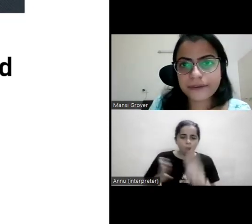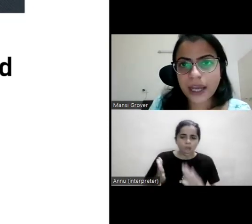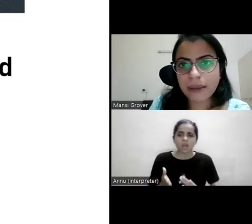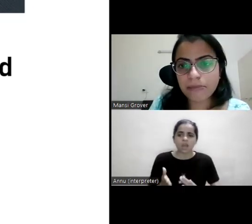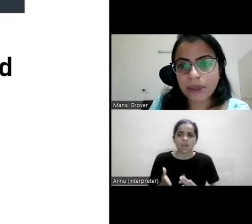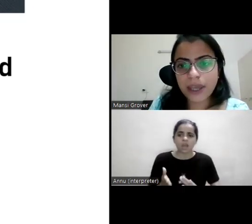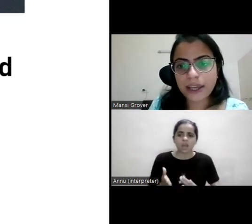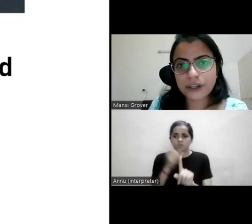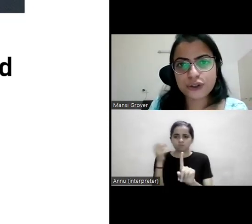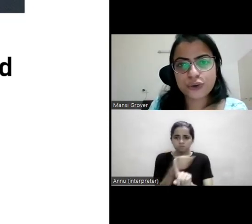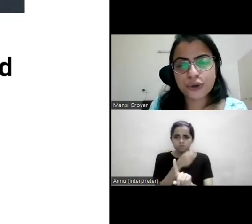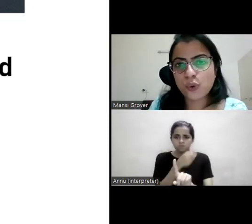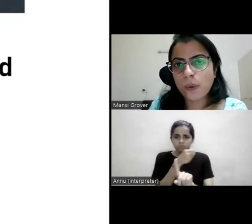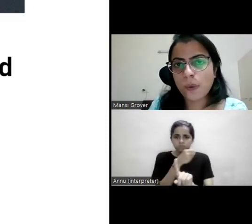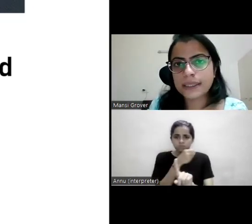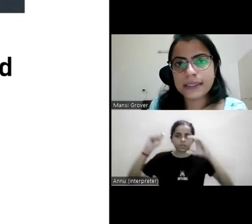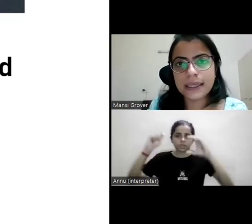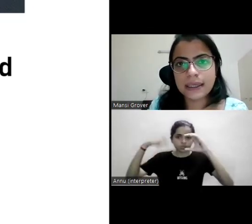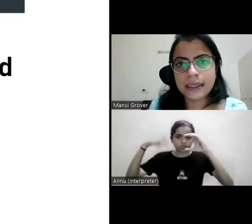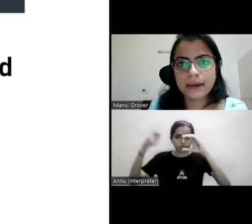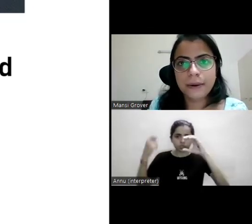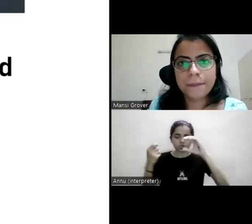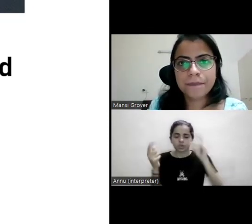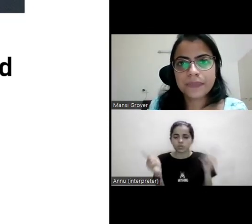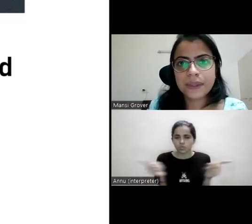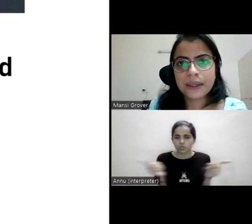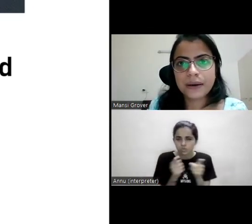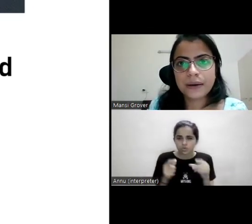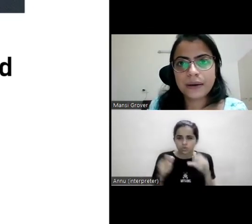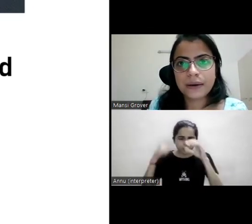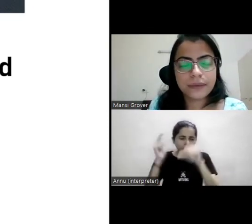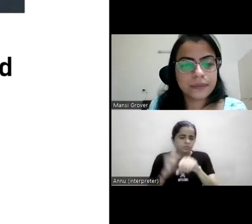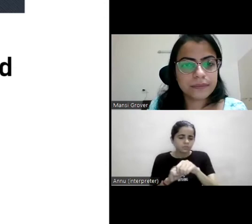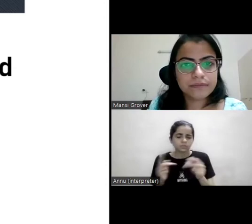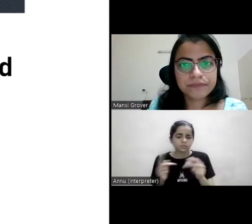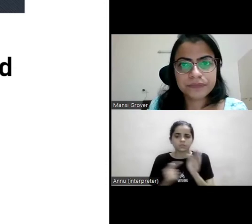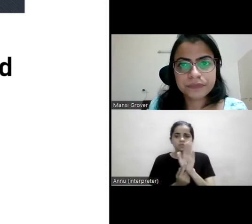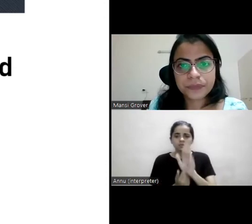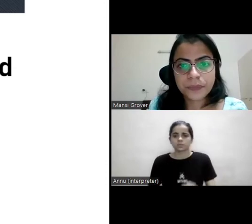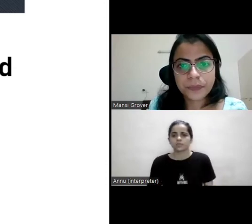I have time, maybe I can show you one scene here.